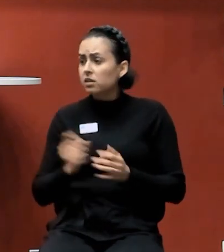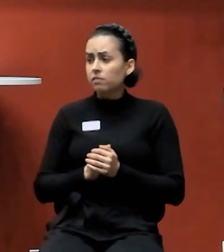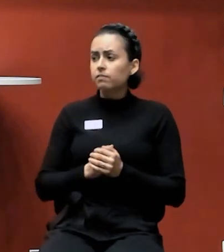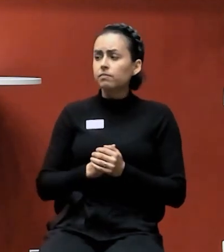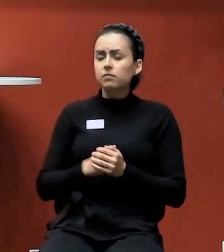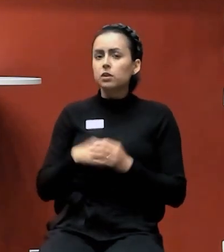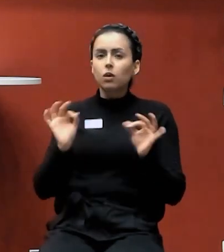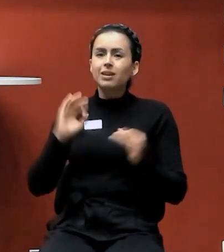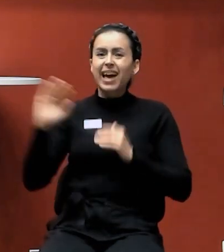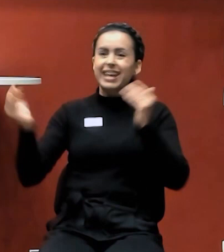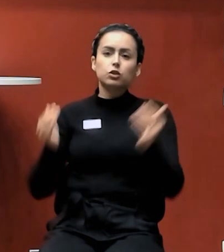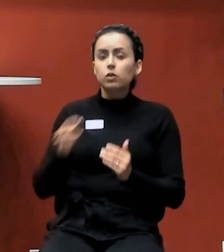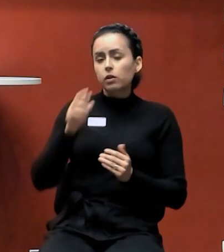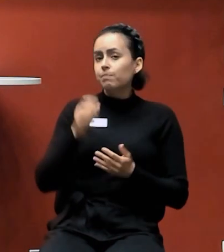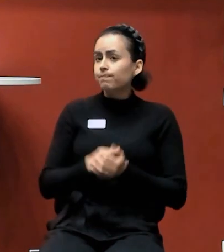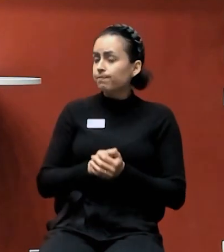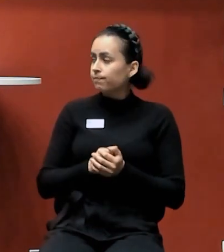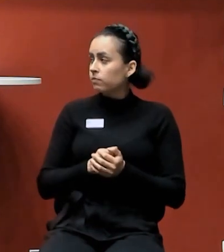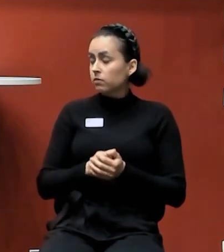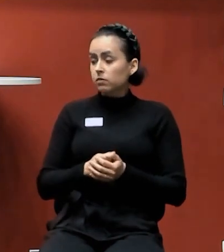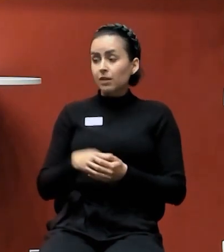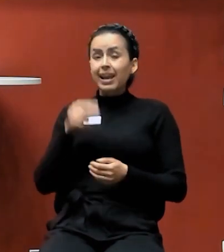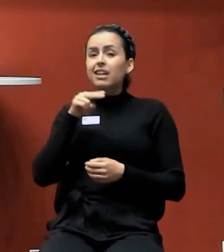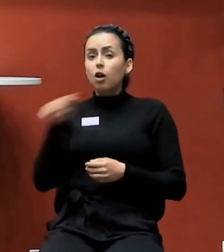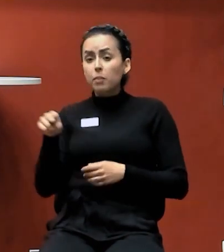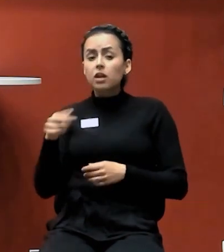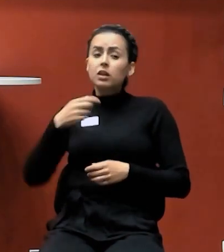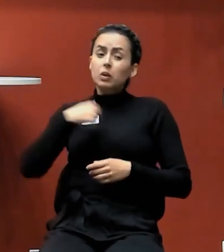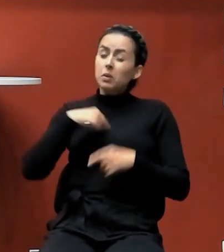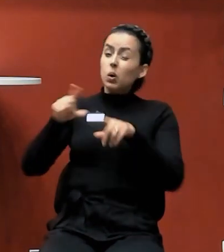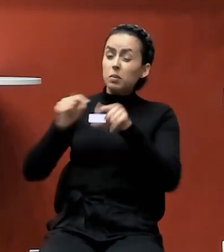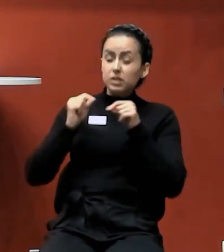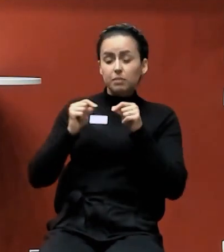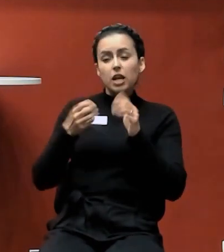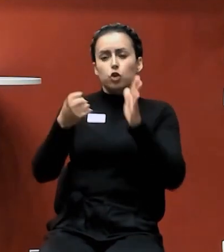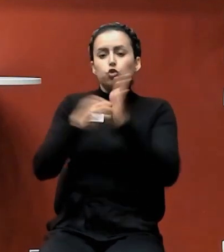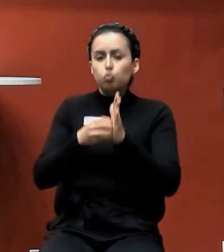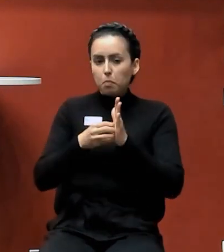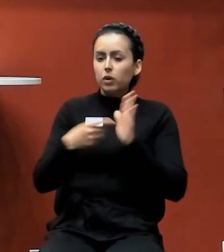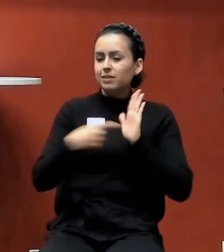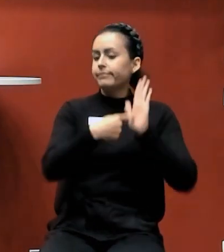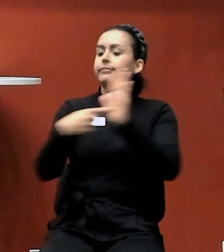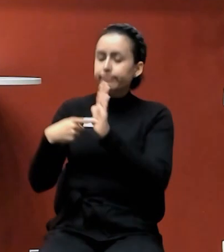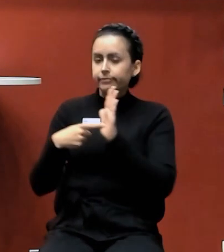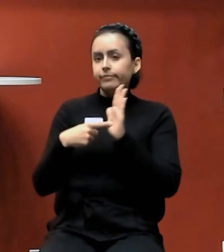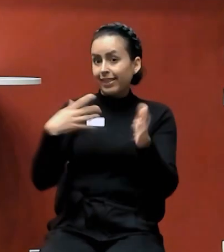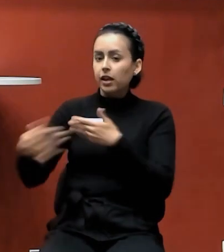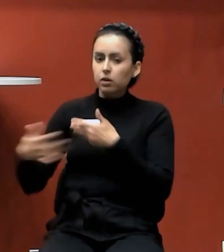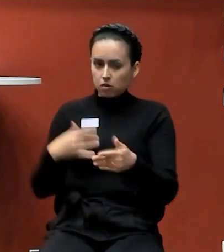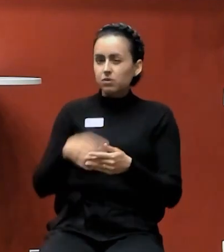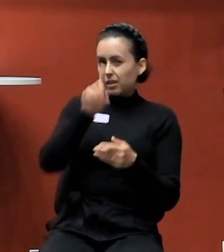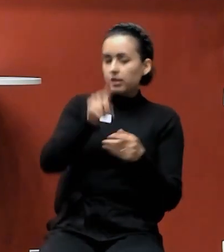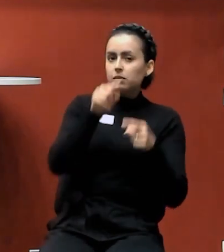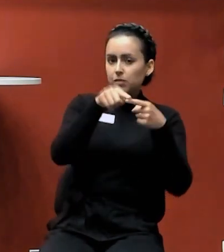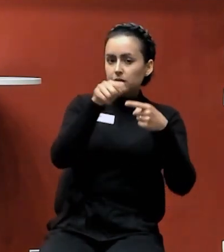Well, what I kind of caught up was the symbolic actions that you mentioned on the first definition. And